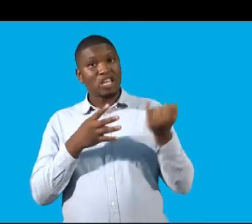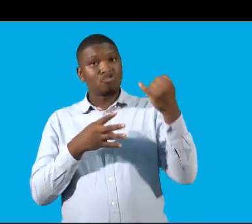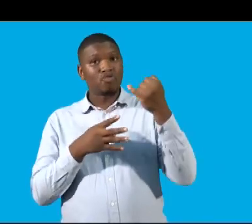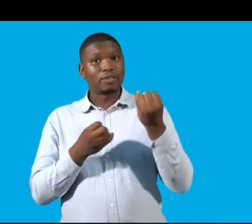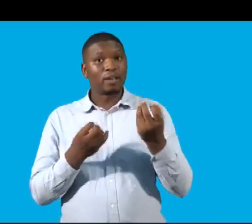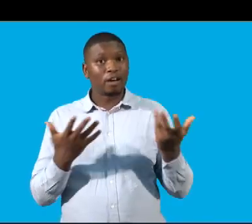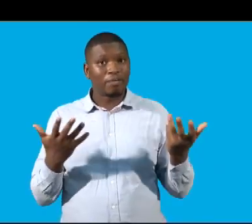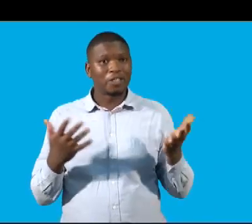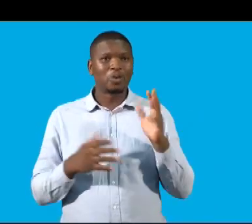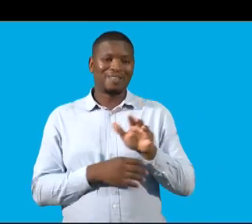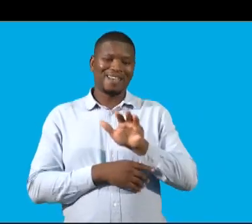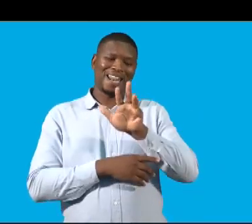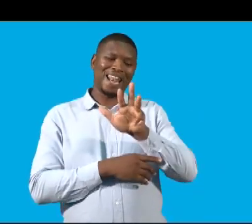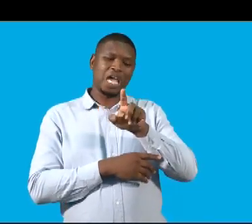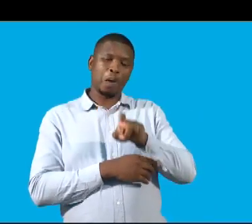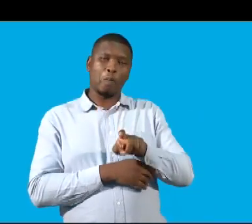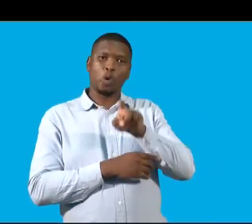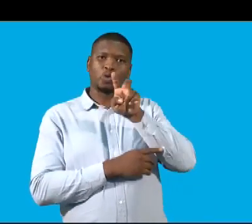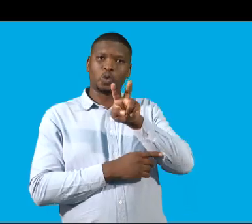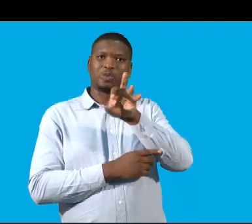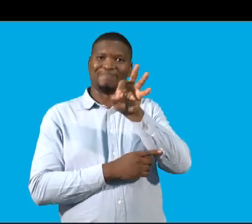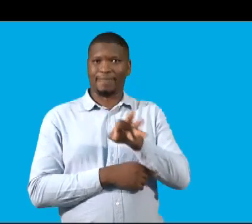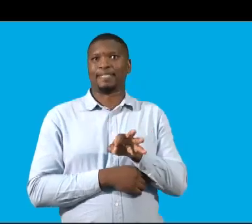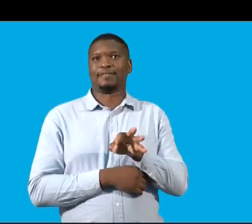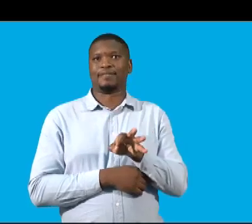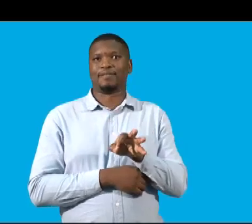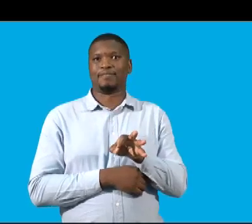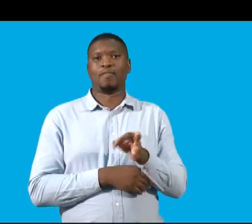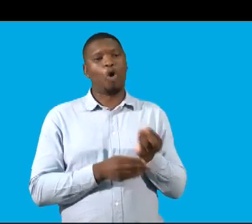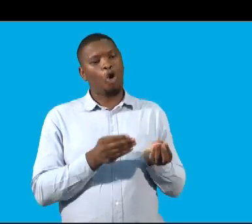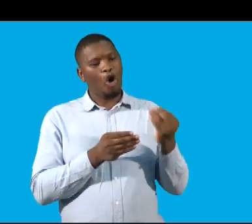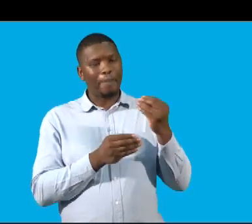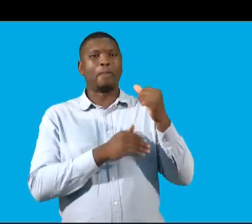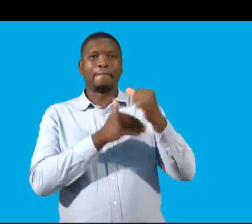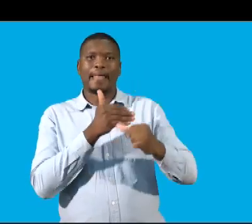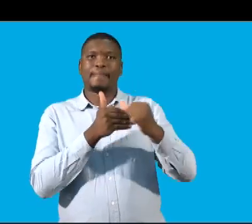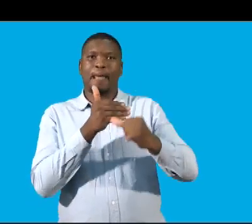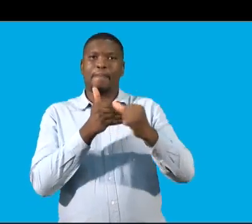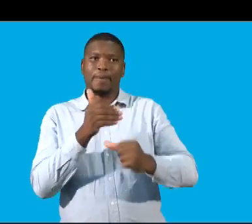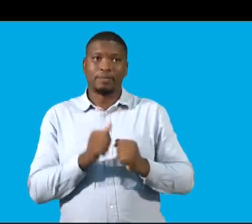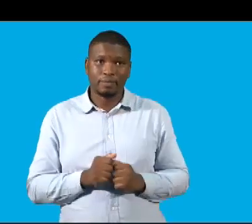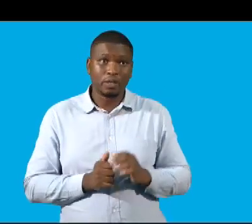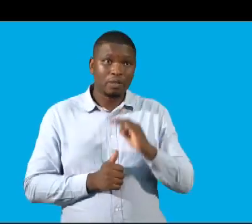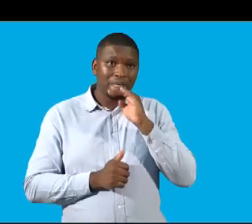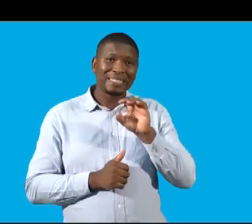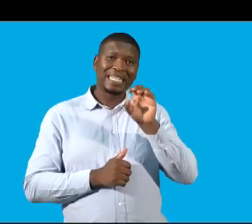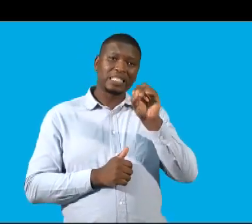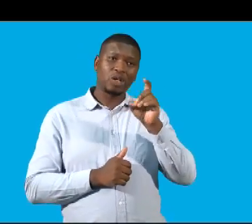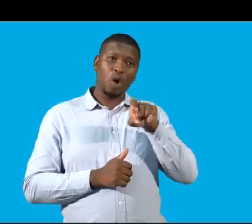is definitely going to be that 9.2% compounded monthly. So that is going to